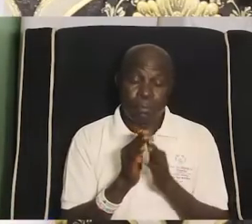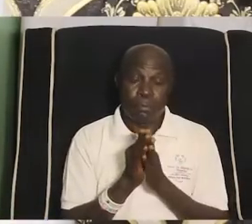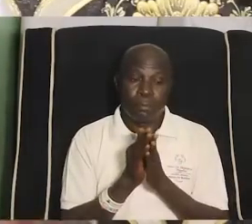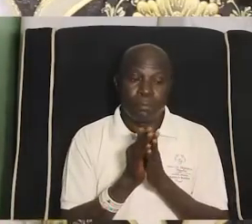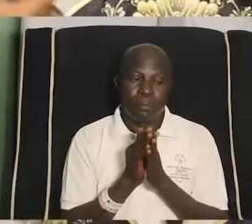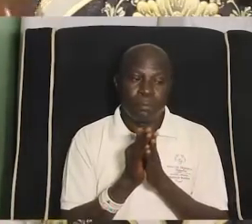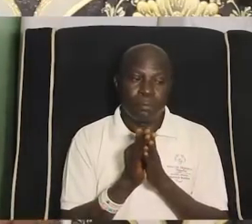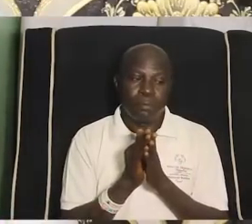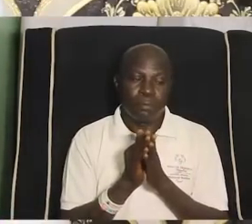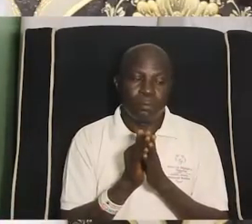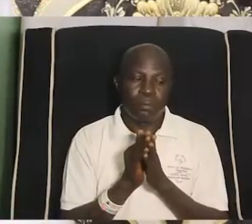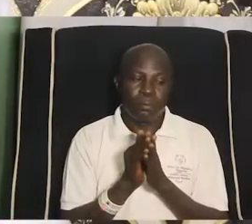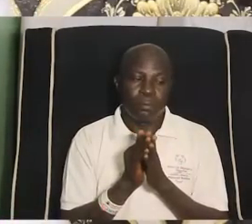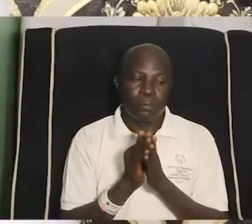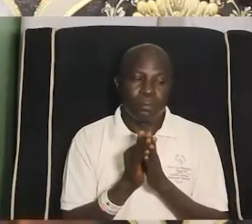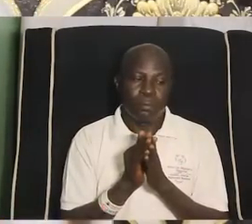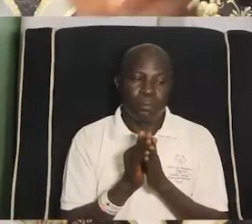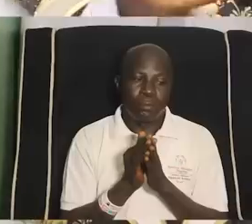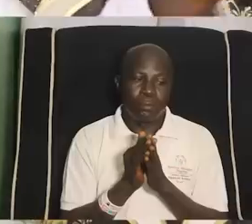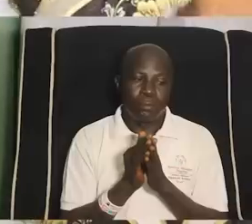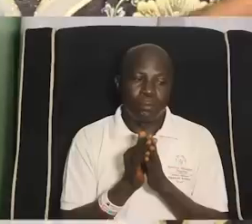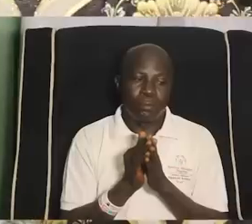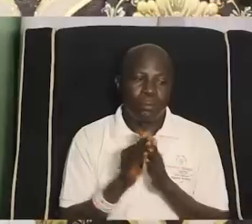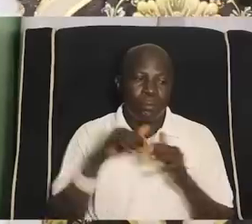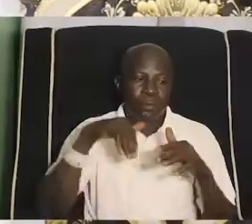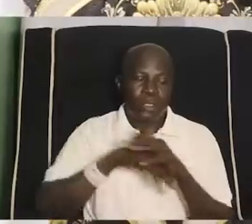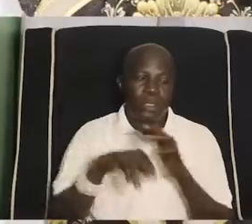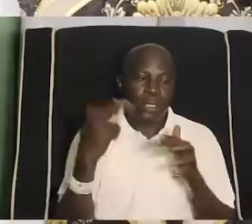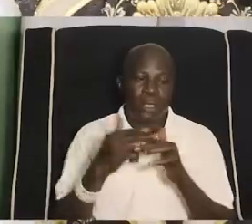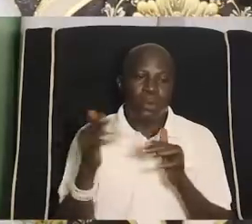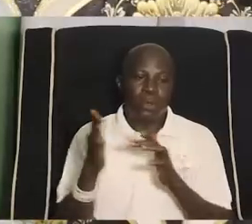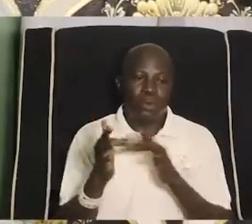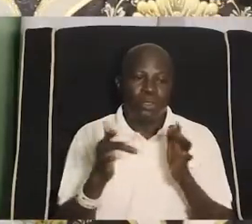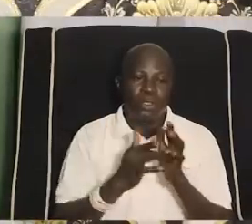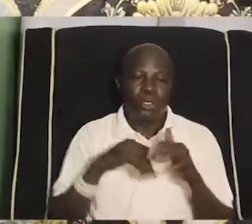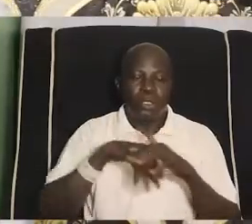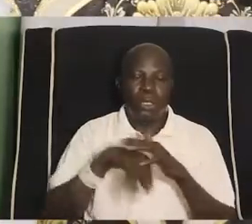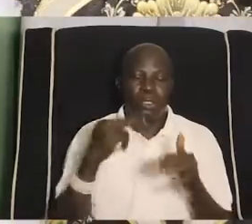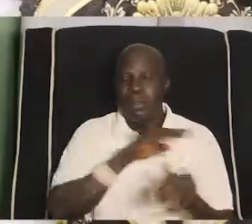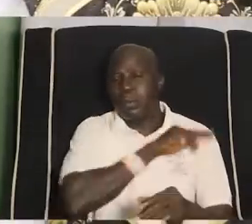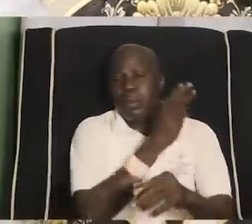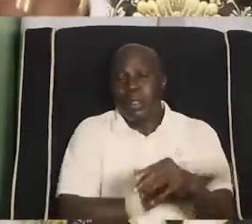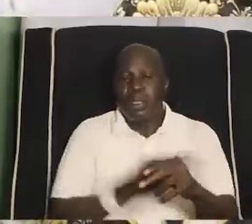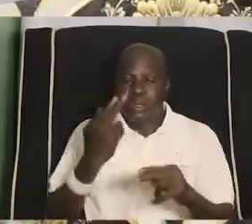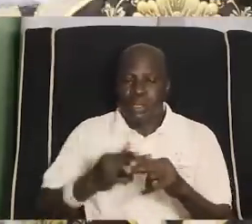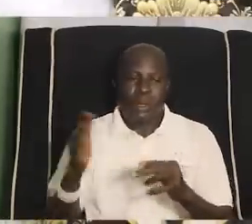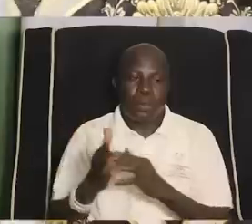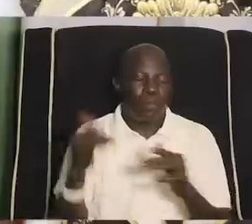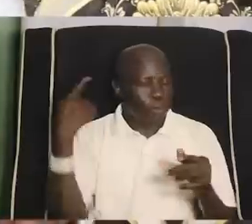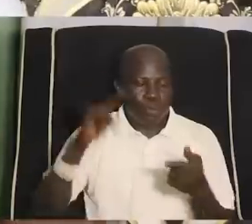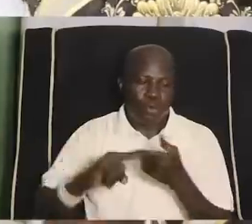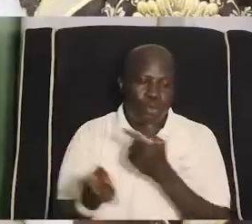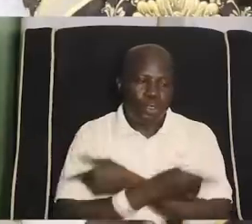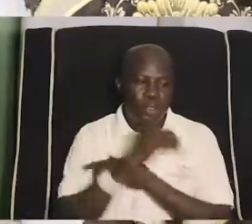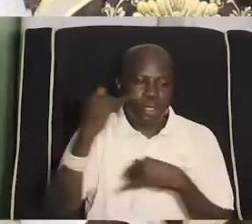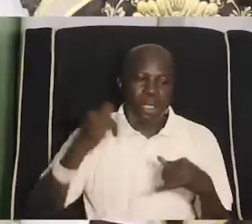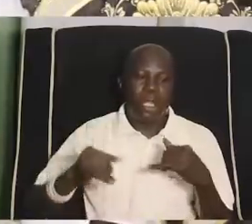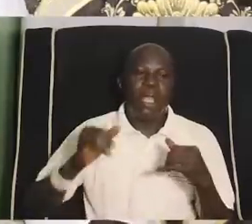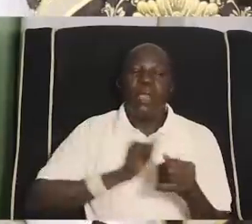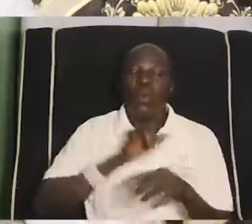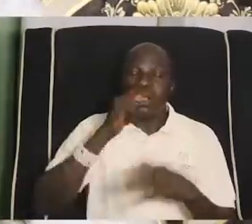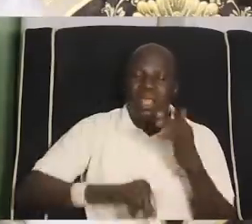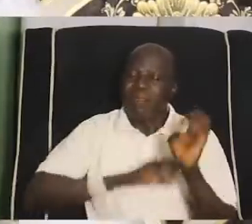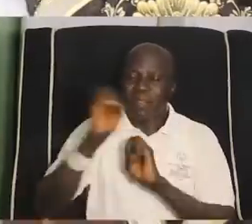beru emi o ran olowo alia lawo daya ve tuli bayata lati oni lo o to ja olaya